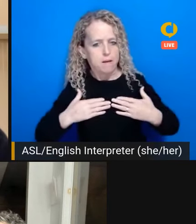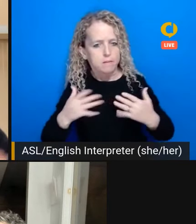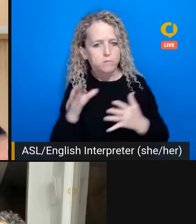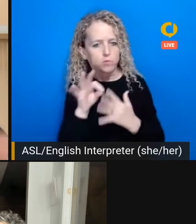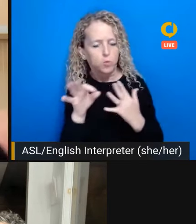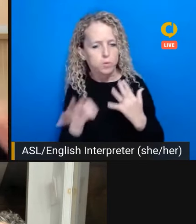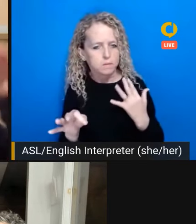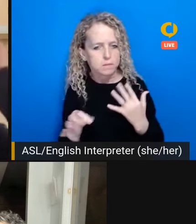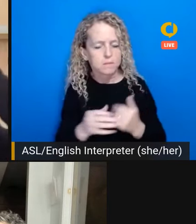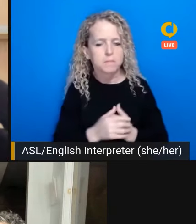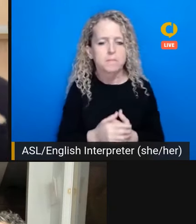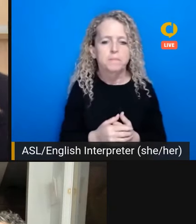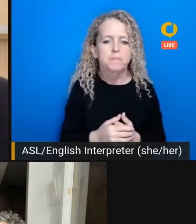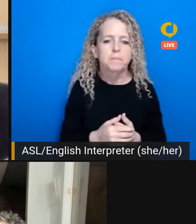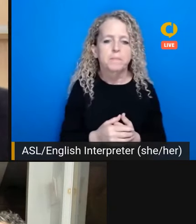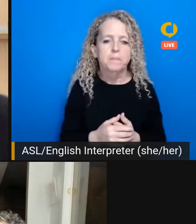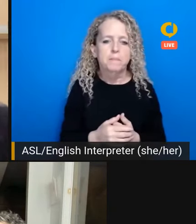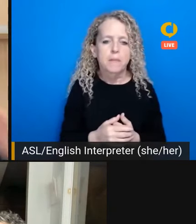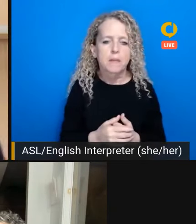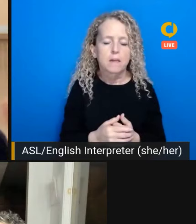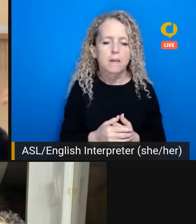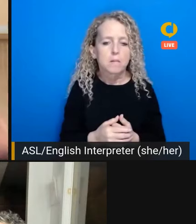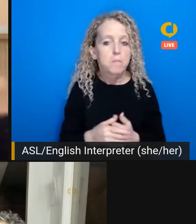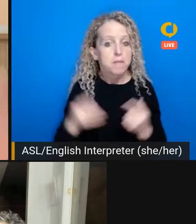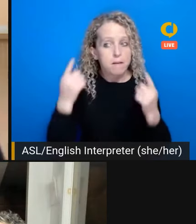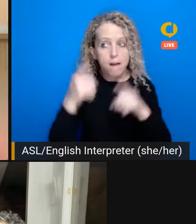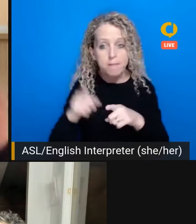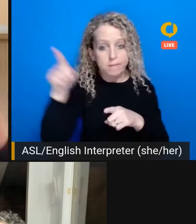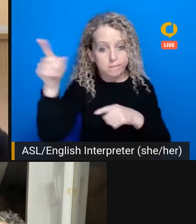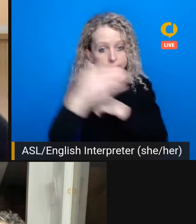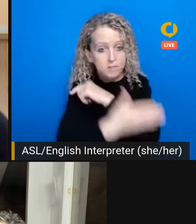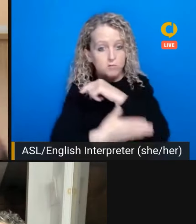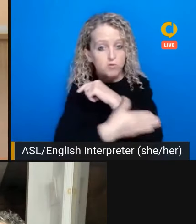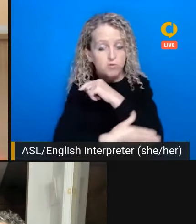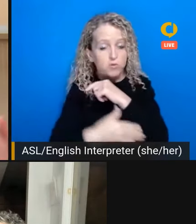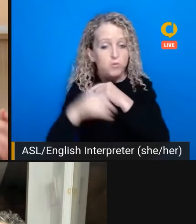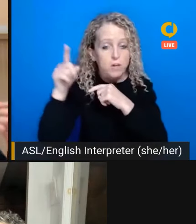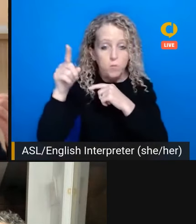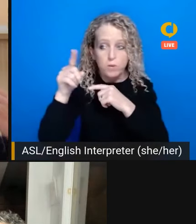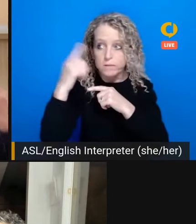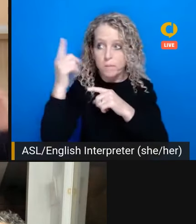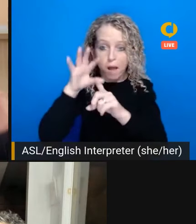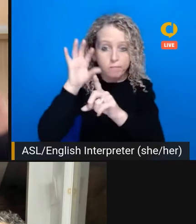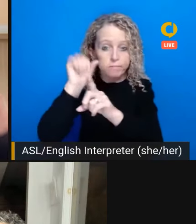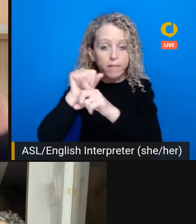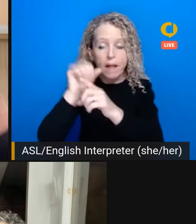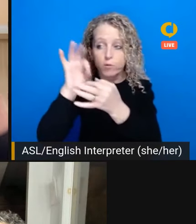in situations such as Estonia, I think trust, understanding,